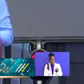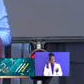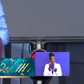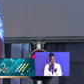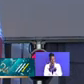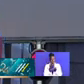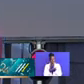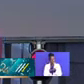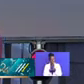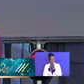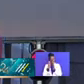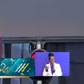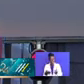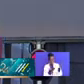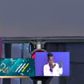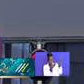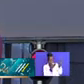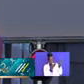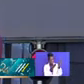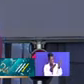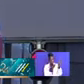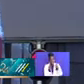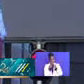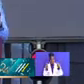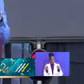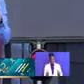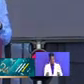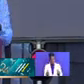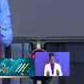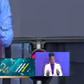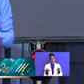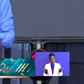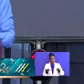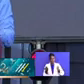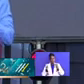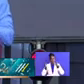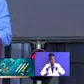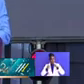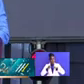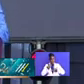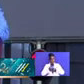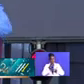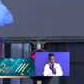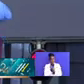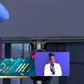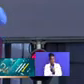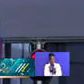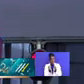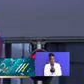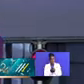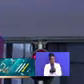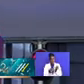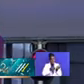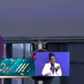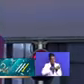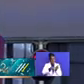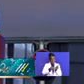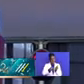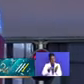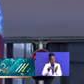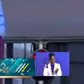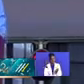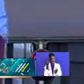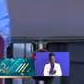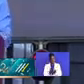through sacrifice altars are where covenants are made and seal